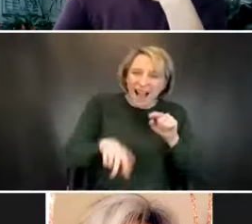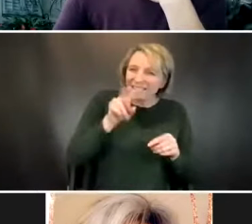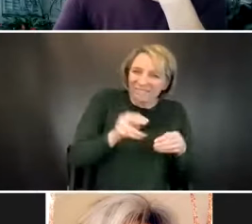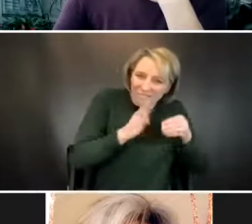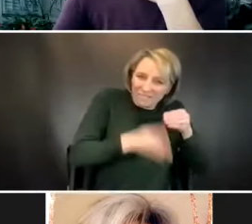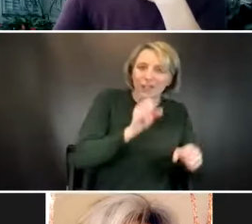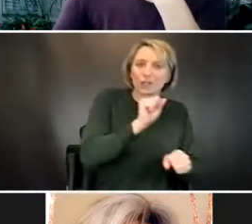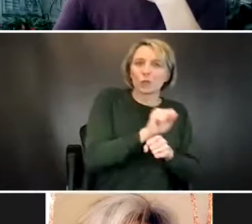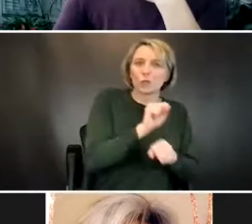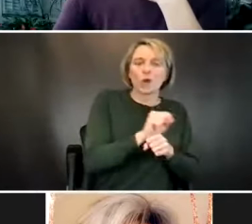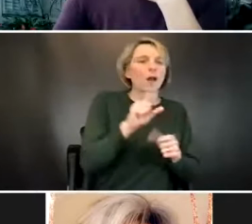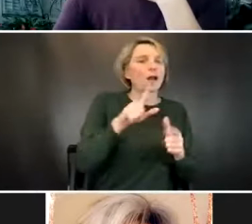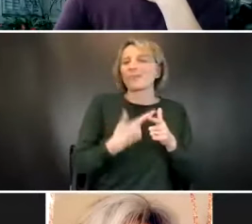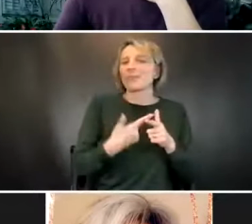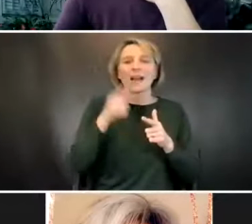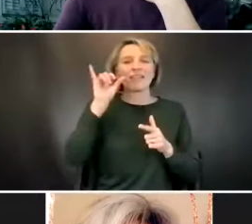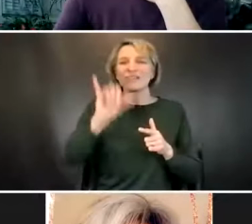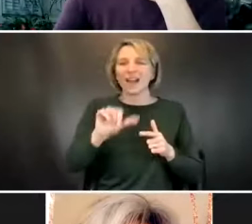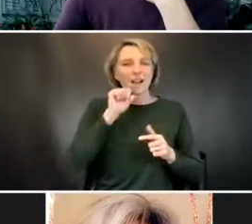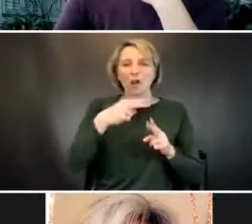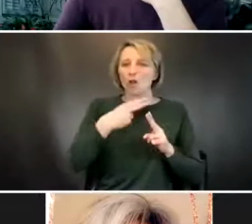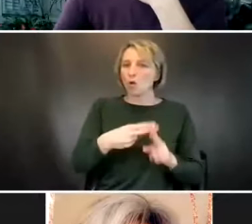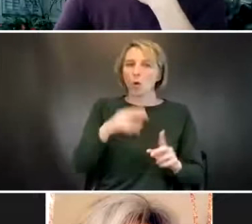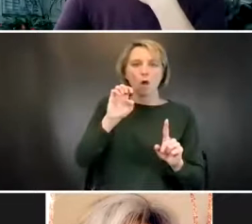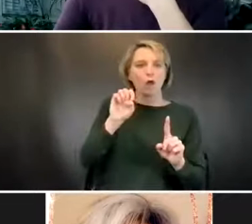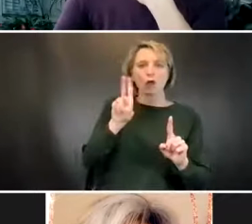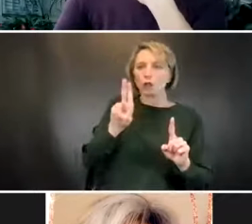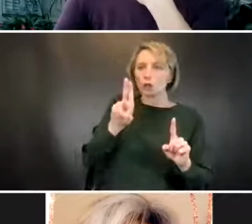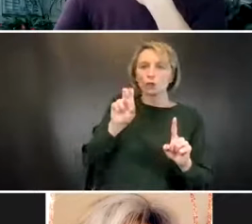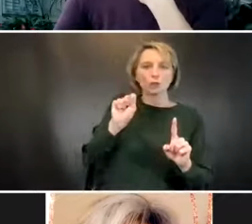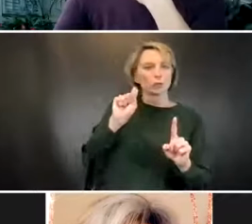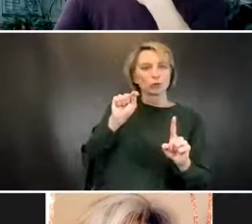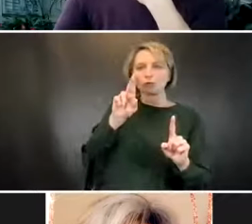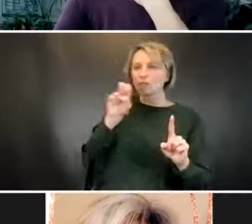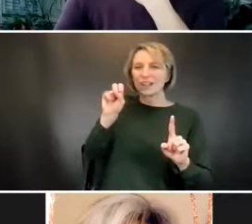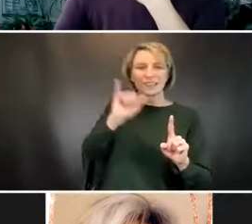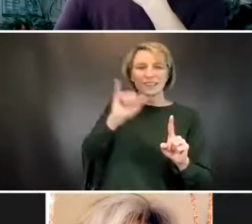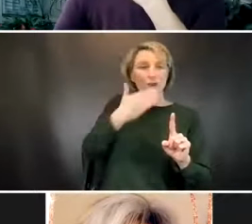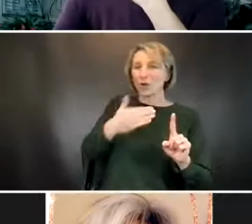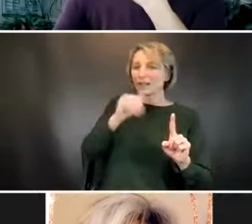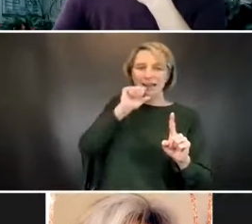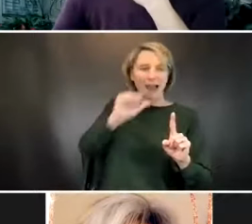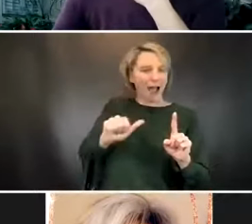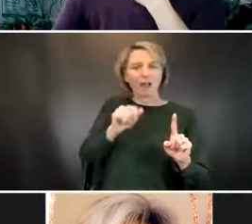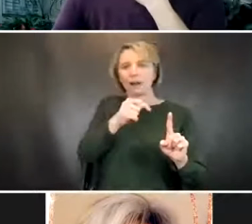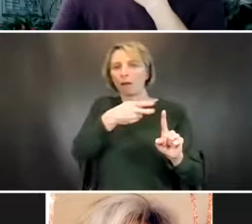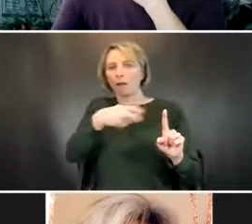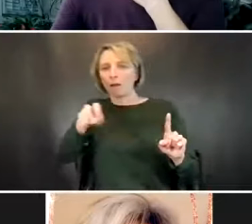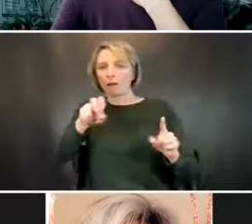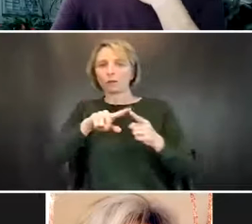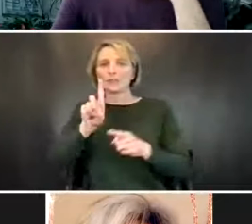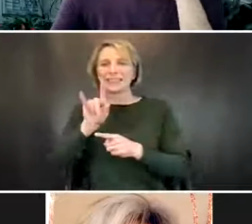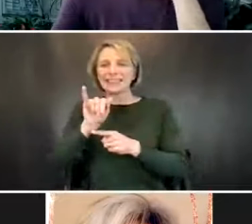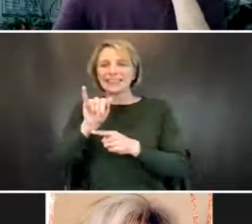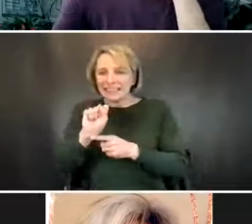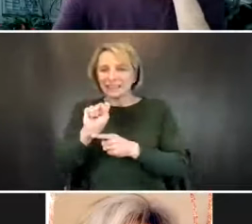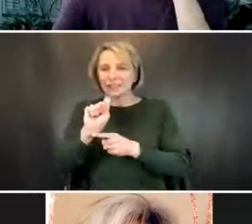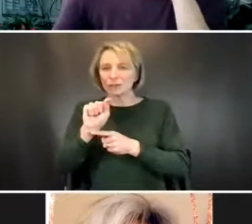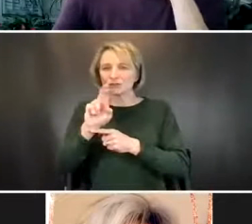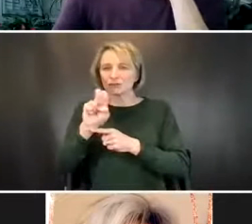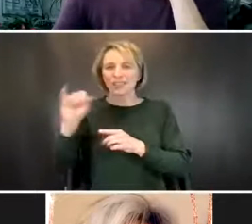past the point of eustress and to the distress. Yes. Like in your chart. Absolutely. Any